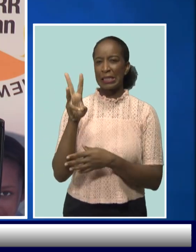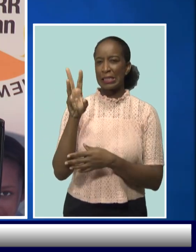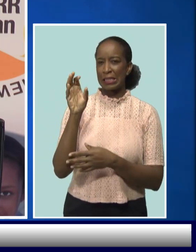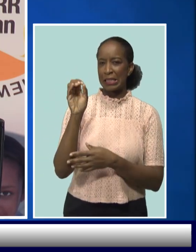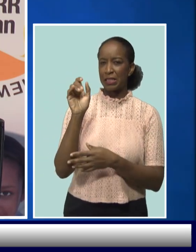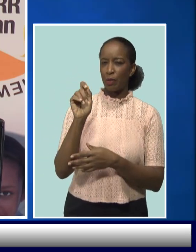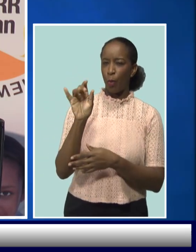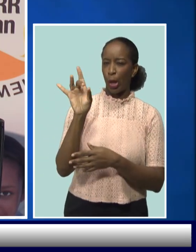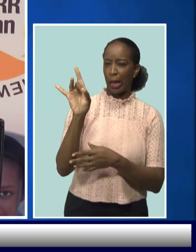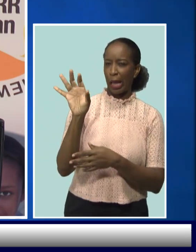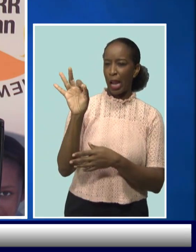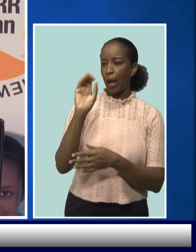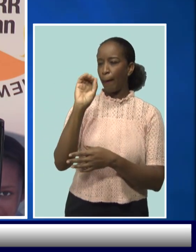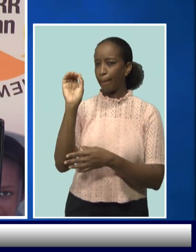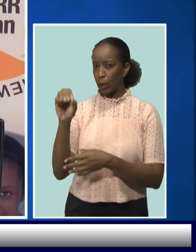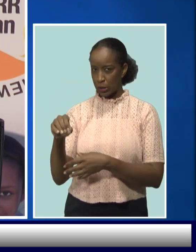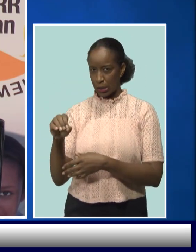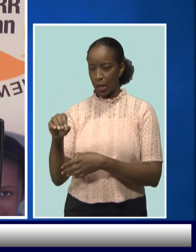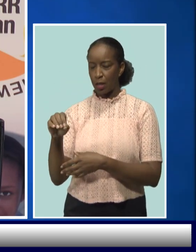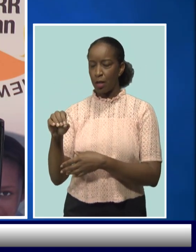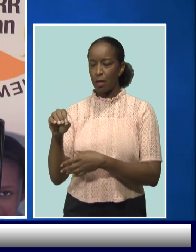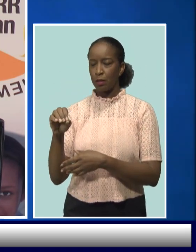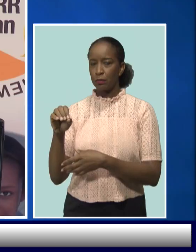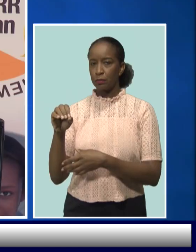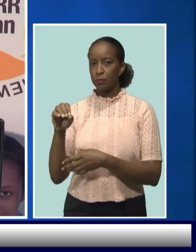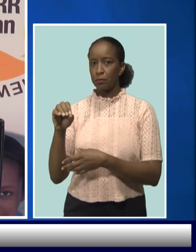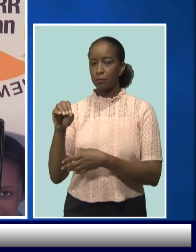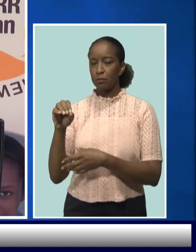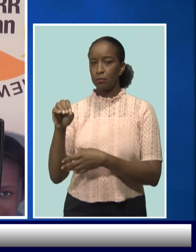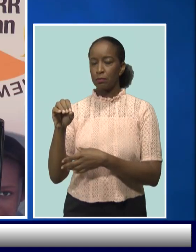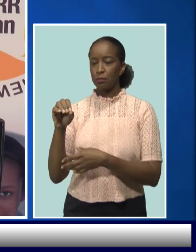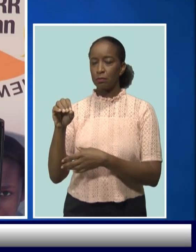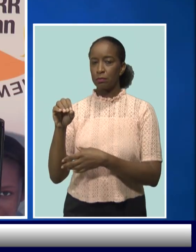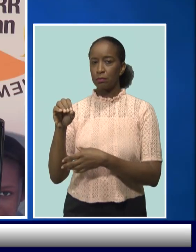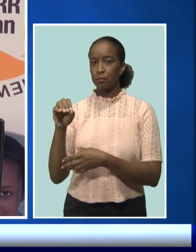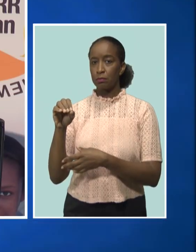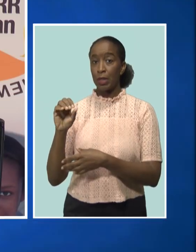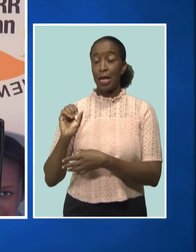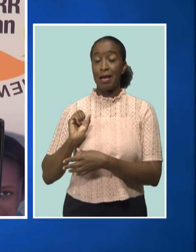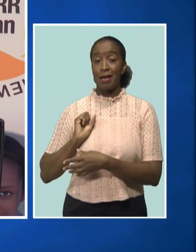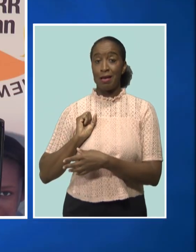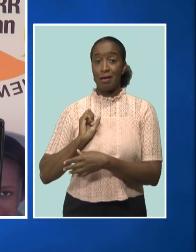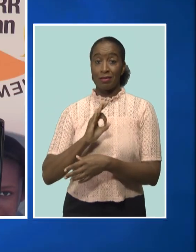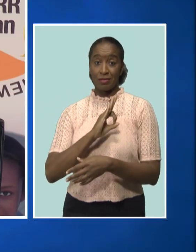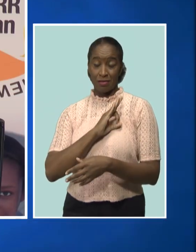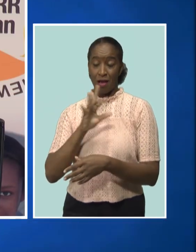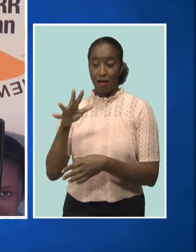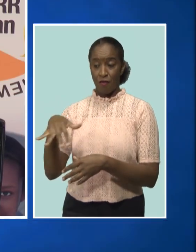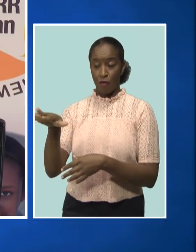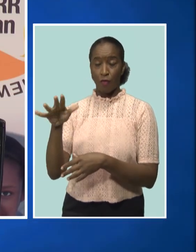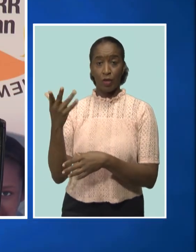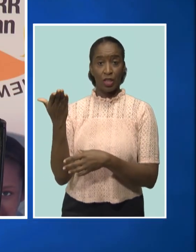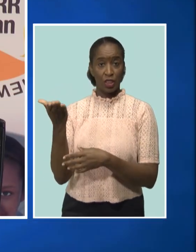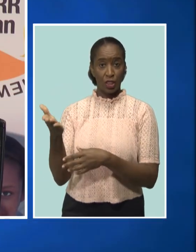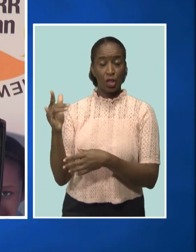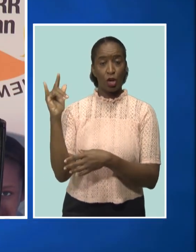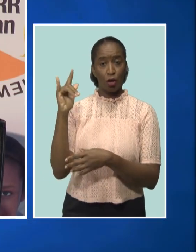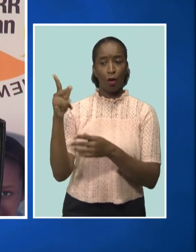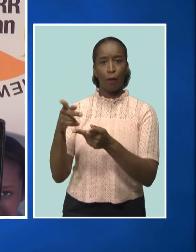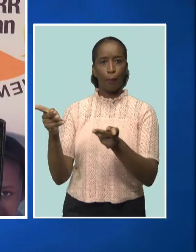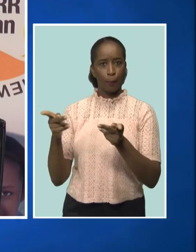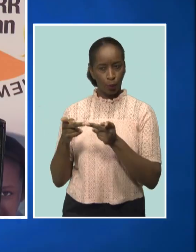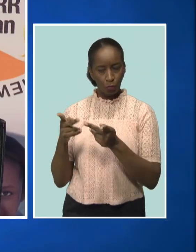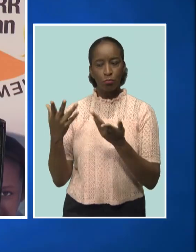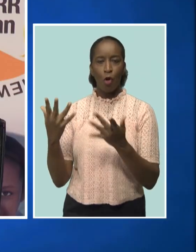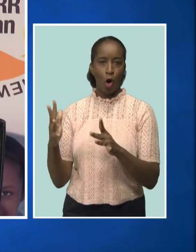60.89% of the entire airport population, and